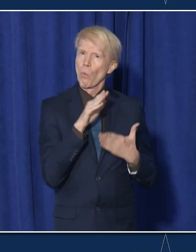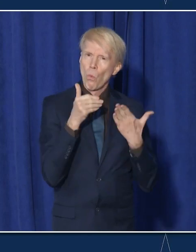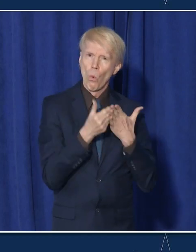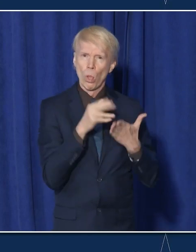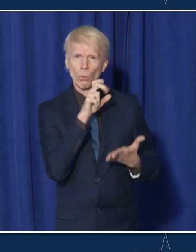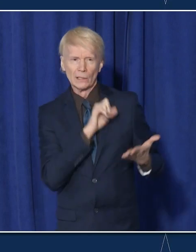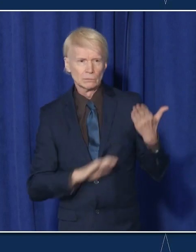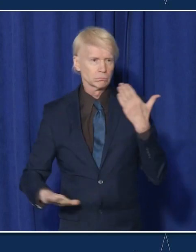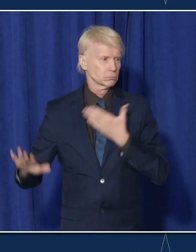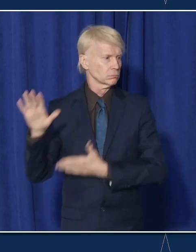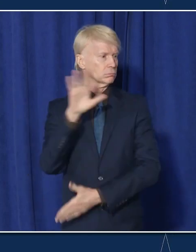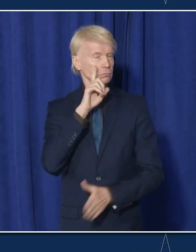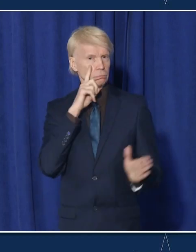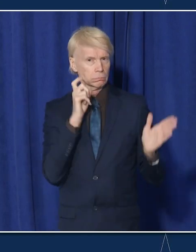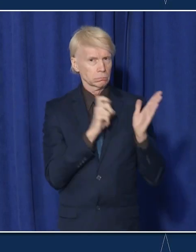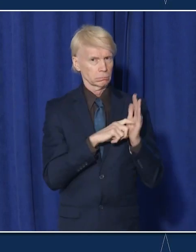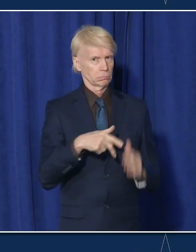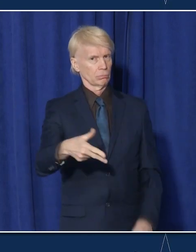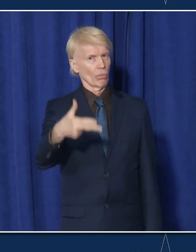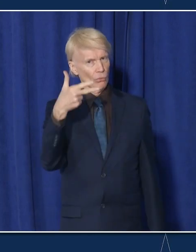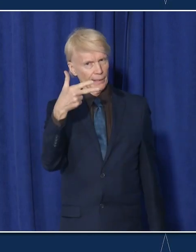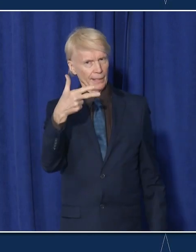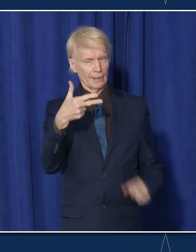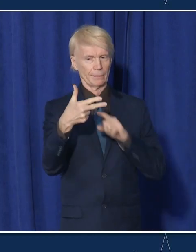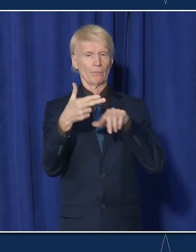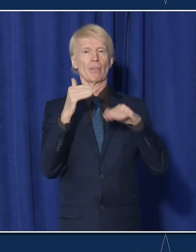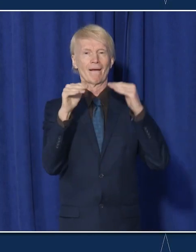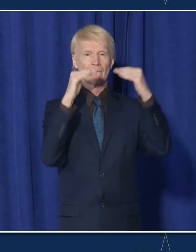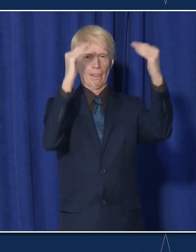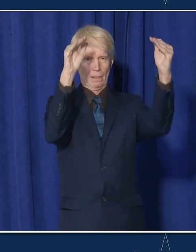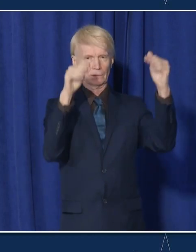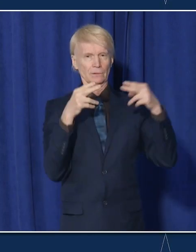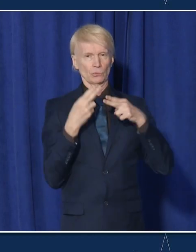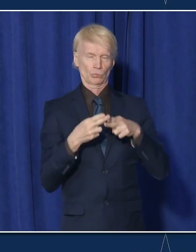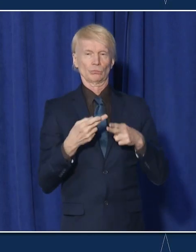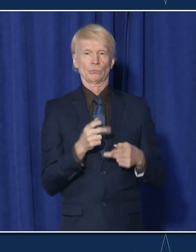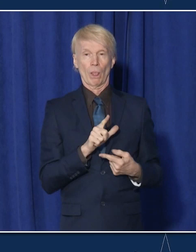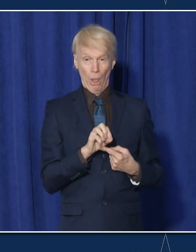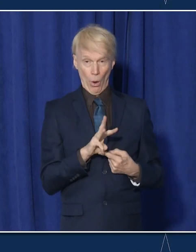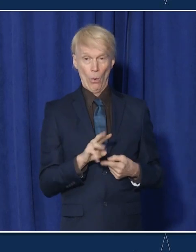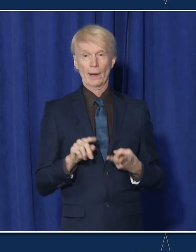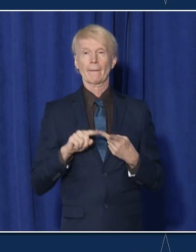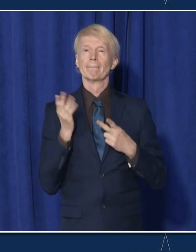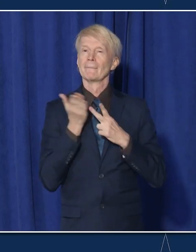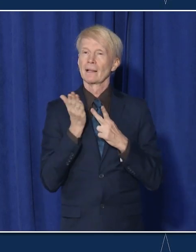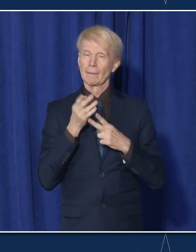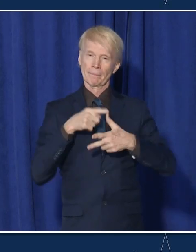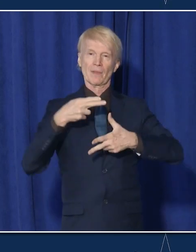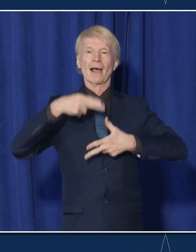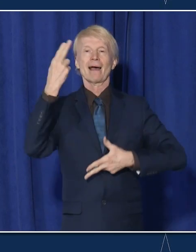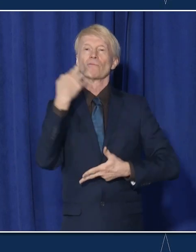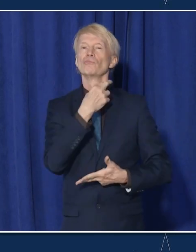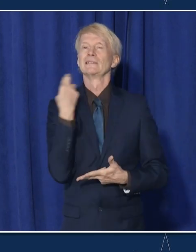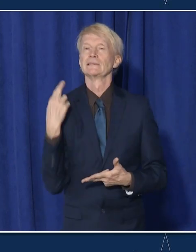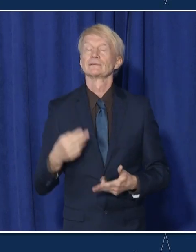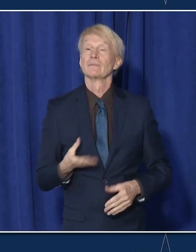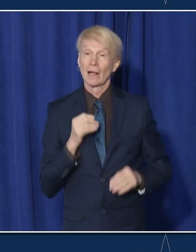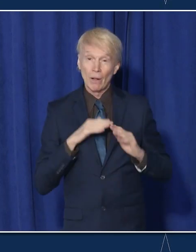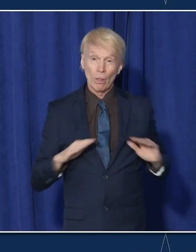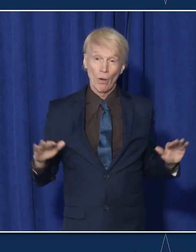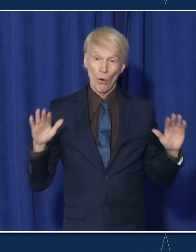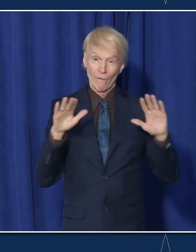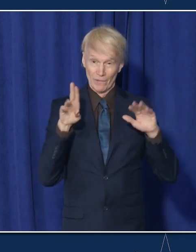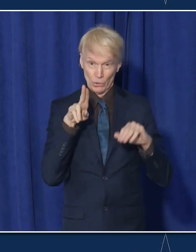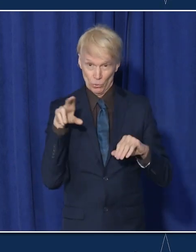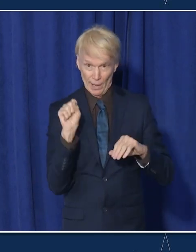the US, we have a 3-level system: low, medium, and high risk. And all across the country, we've